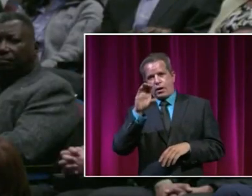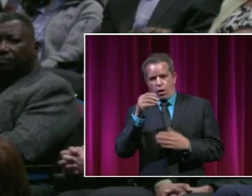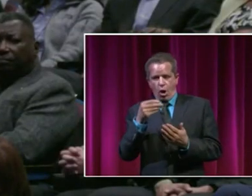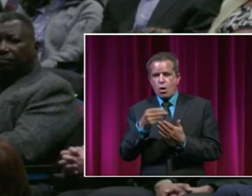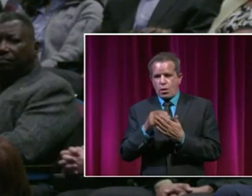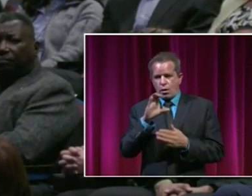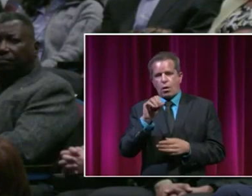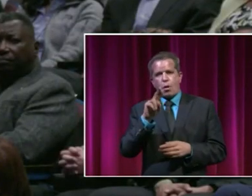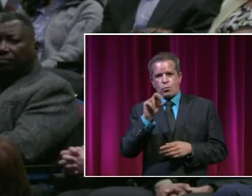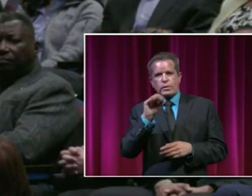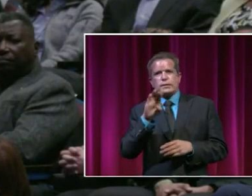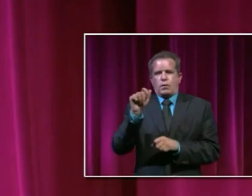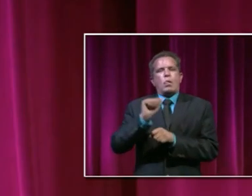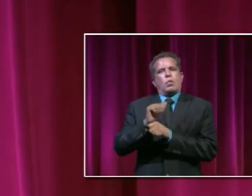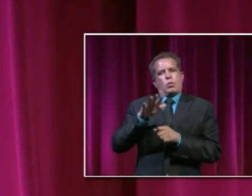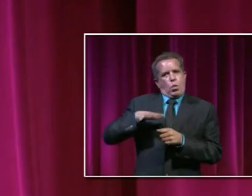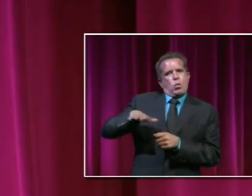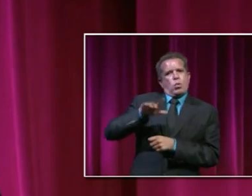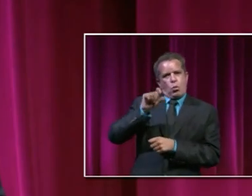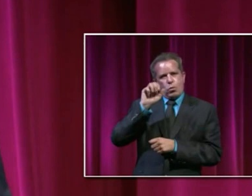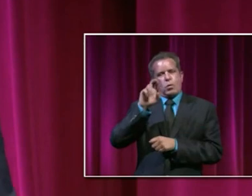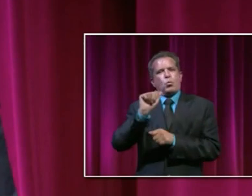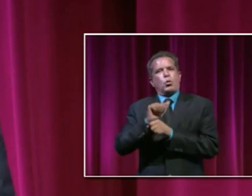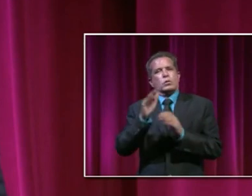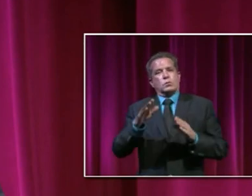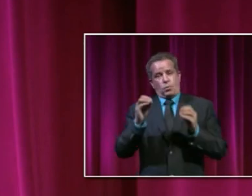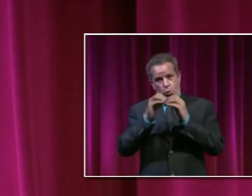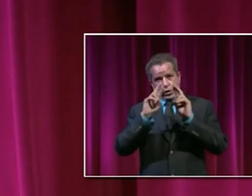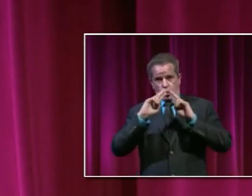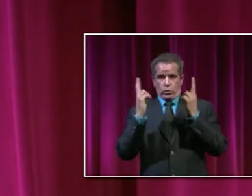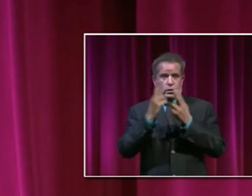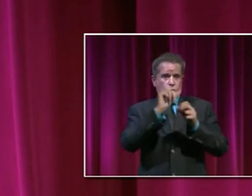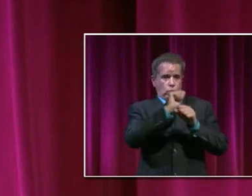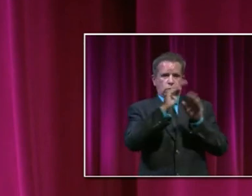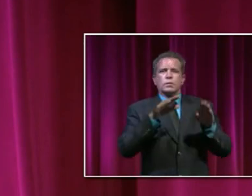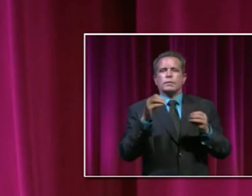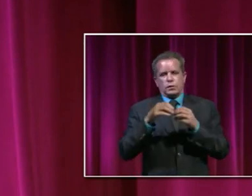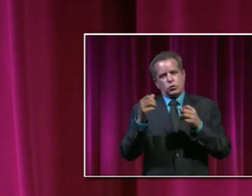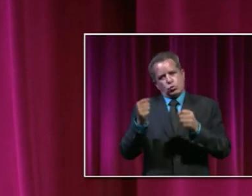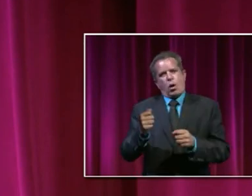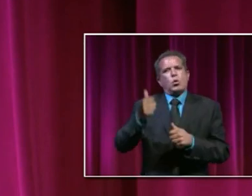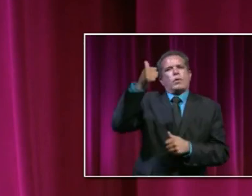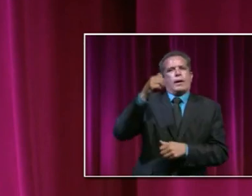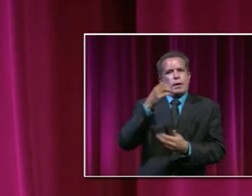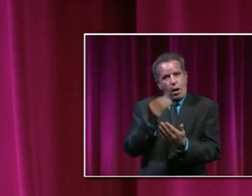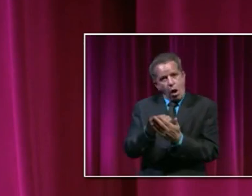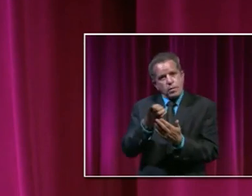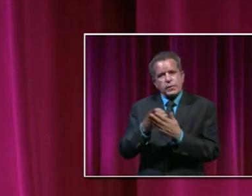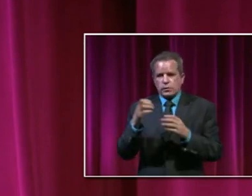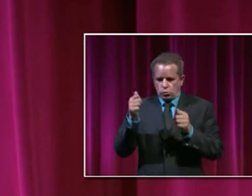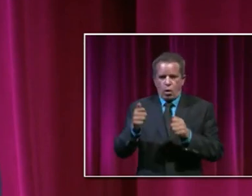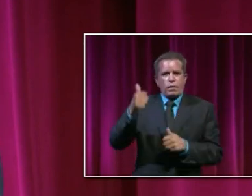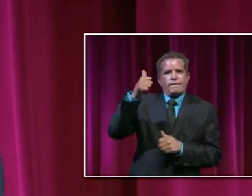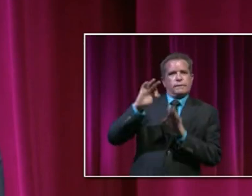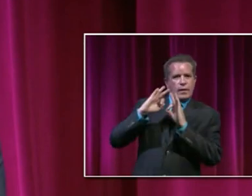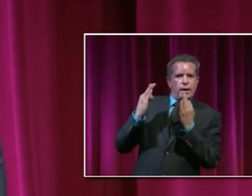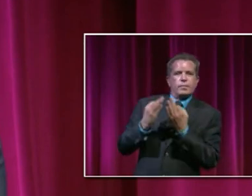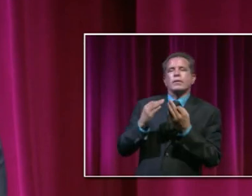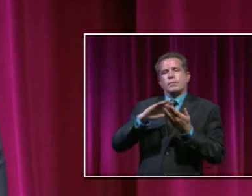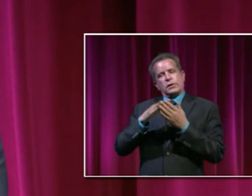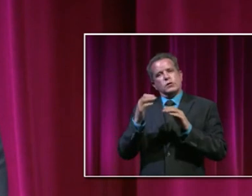people demanding action. More unionized workers means a stronger economy, stronger families. It means a stronger San